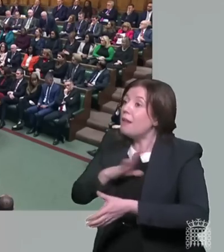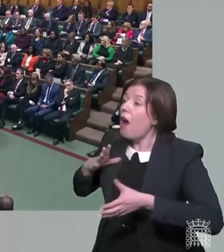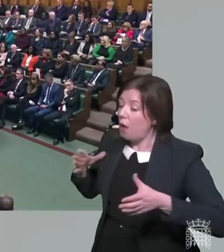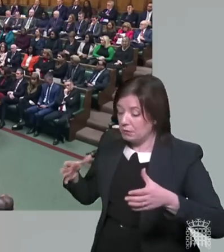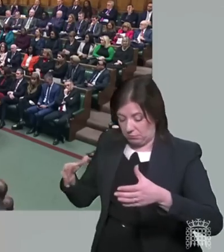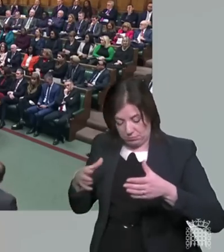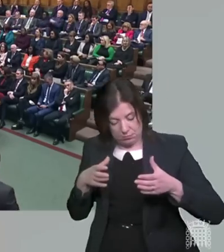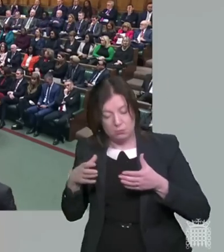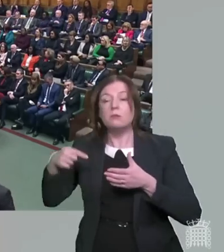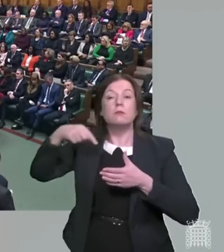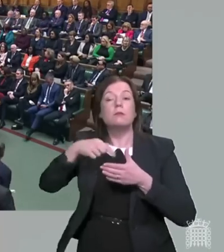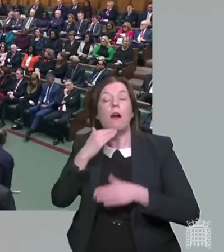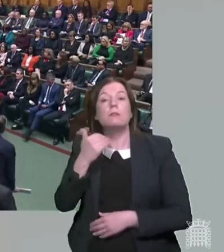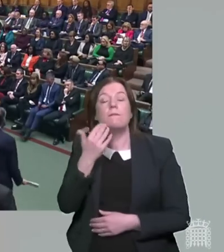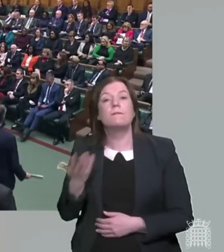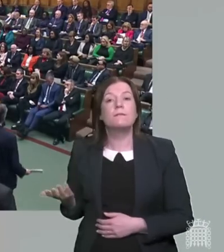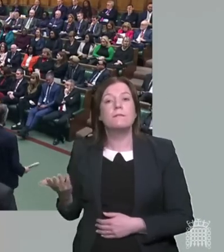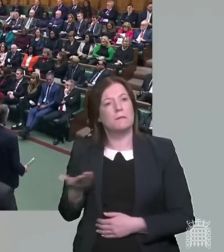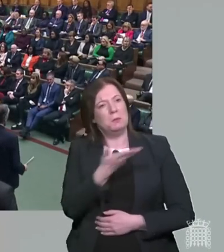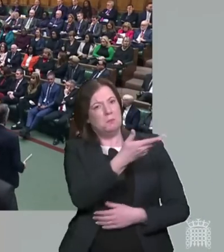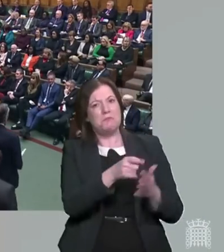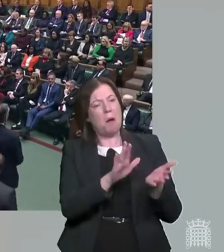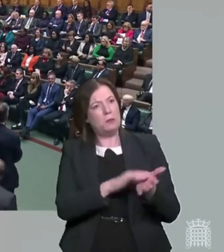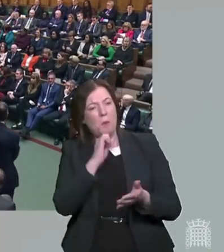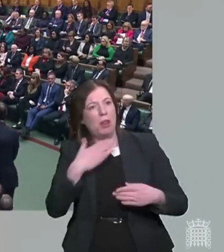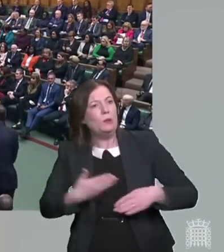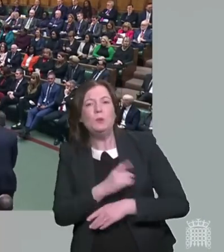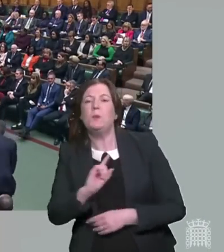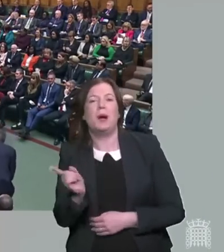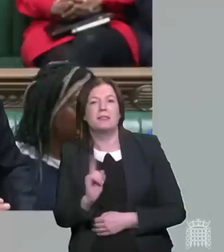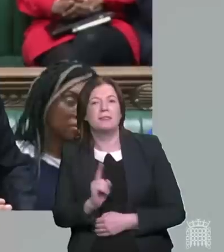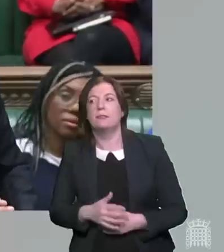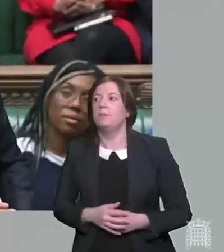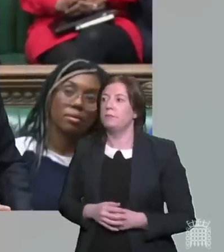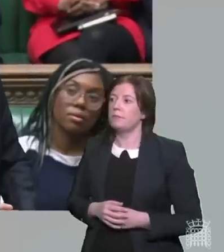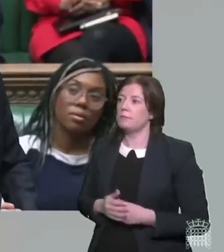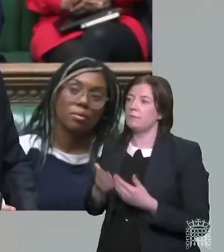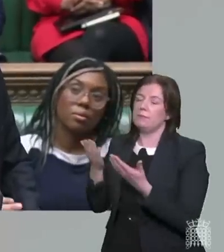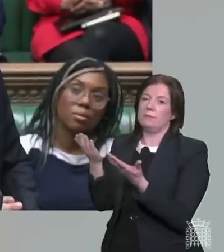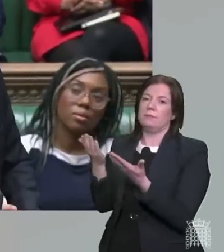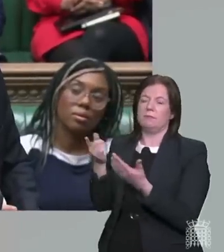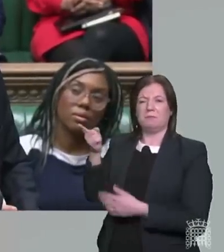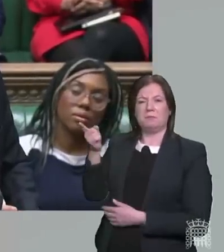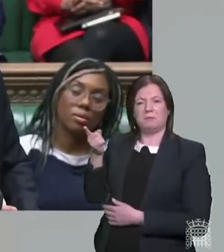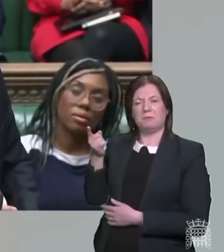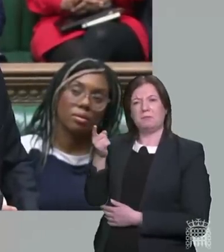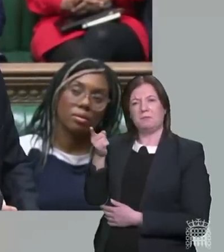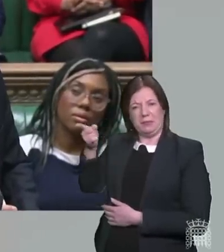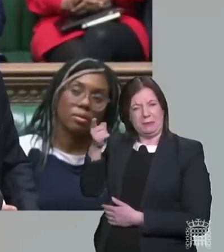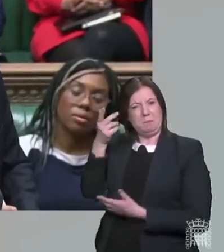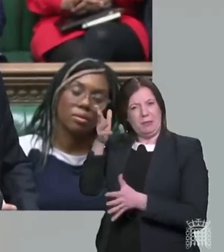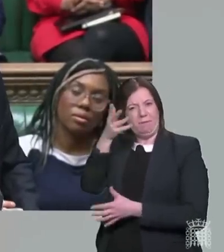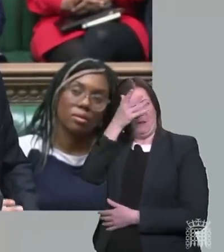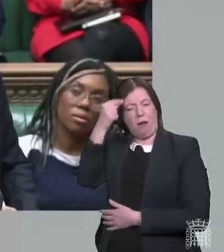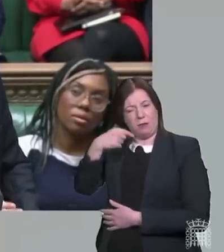that? Prime Minister. Well, Mr. Speaker, the honourable gentleman seems to forget the fact that